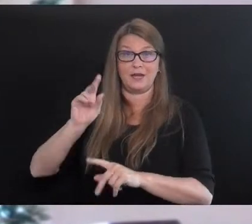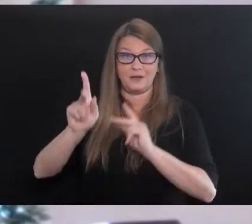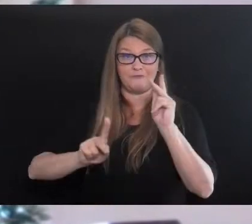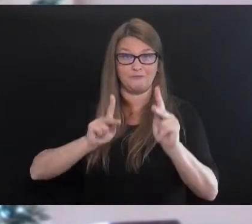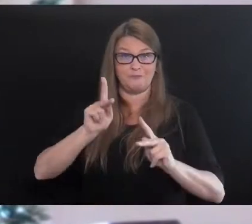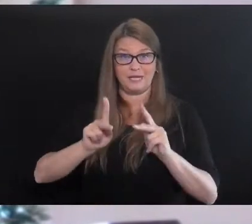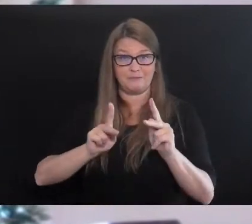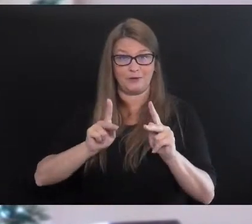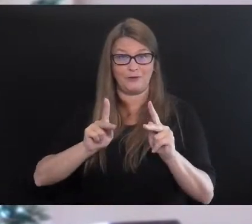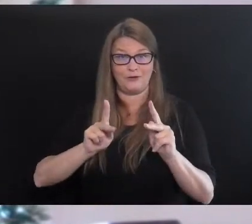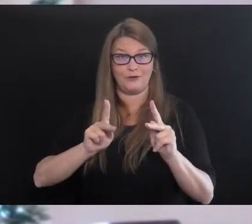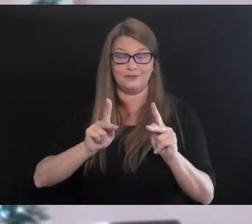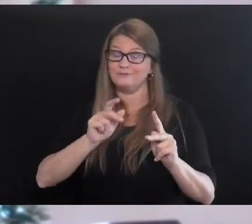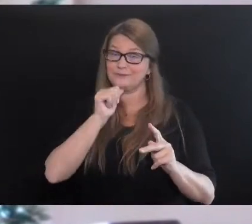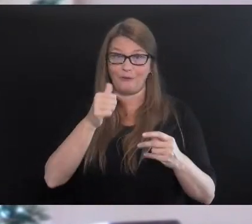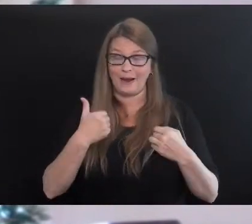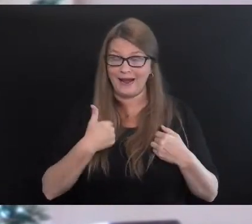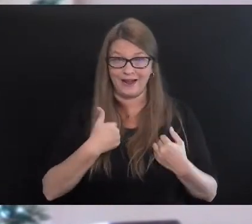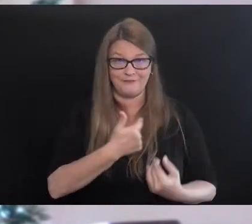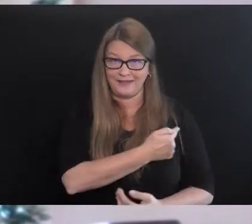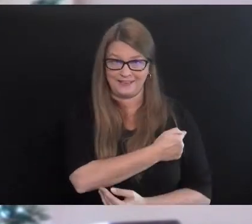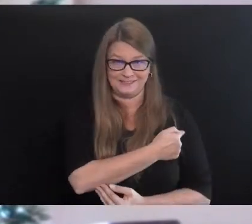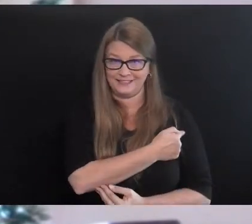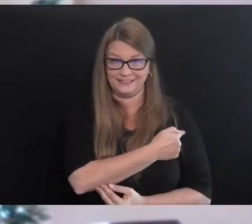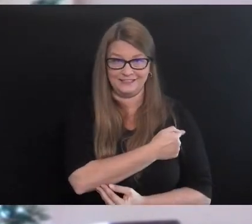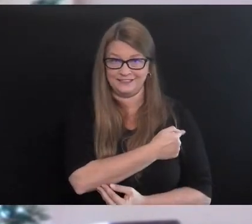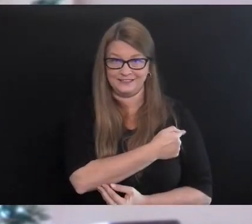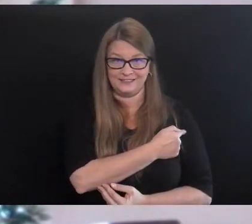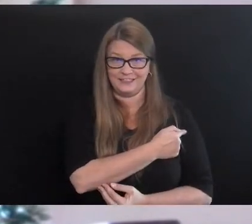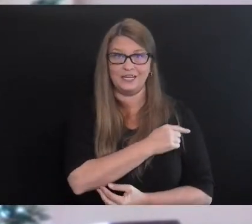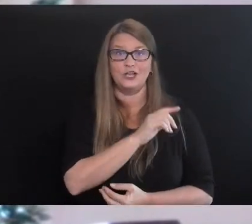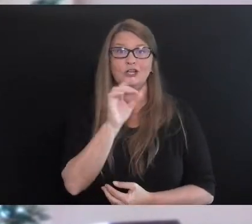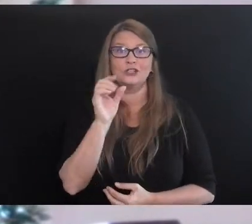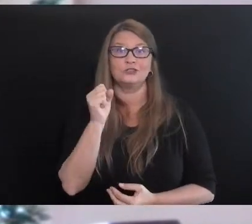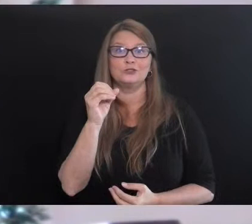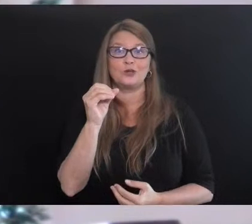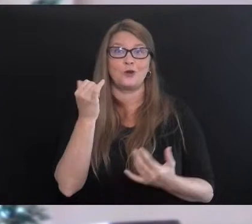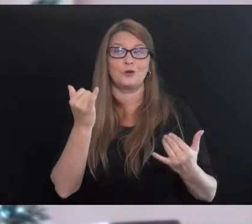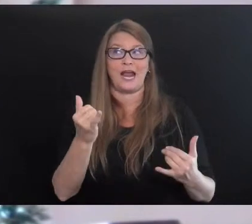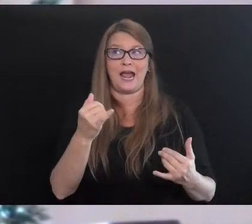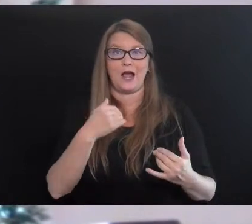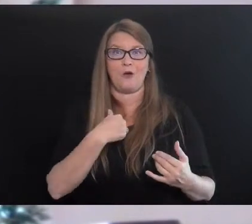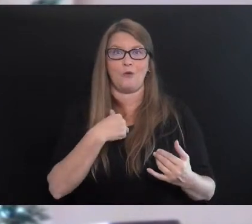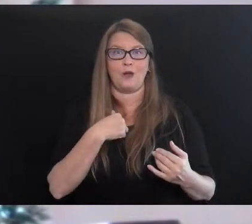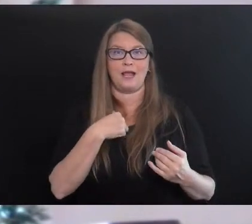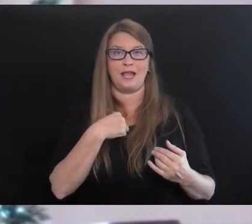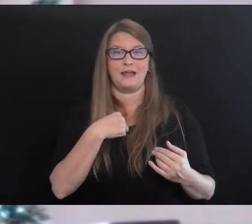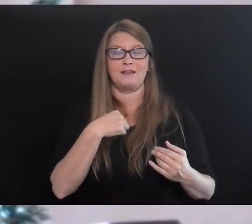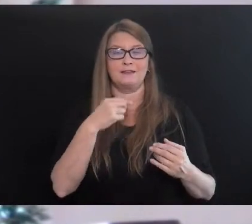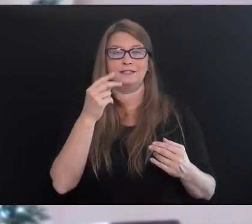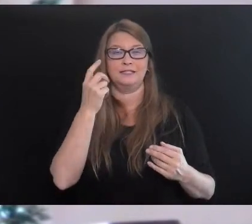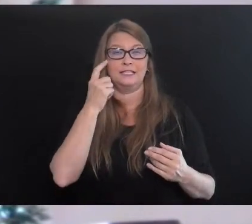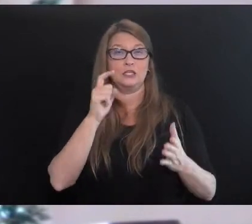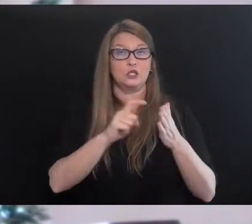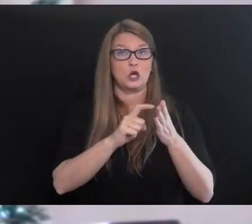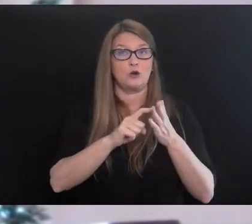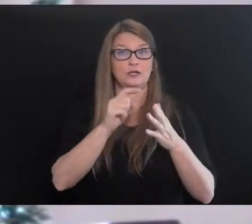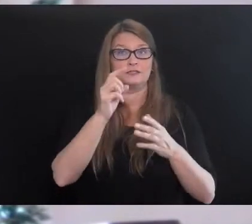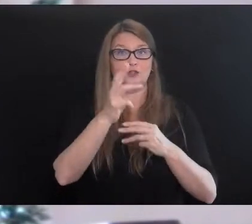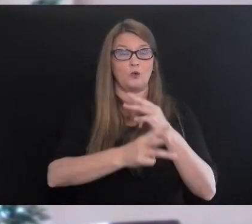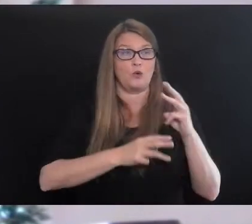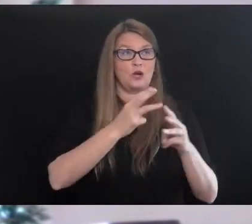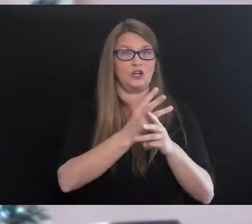our hospitals, are unvaccinated. As we look at around the world, we know that 2 vaccines is